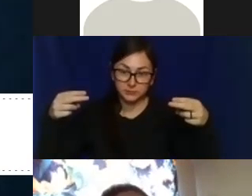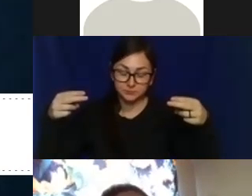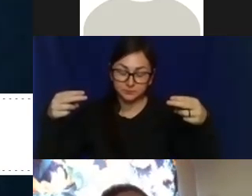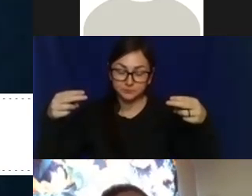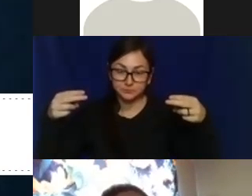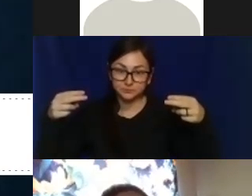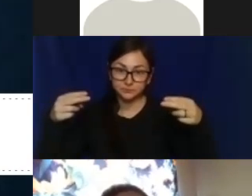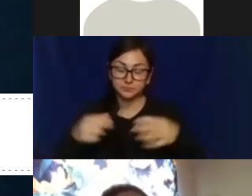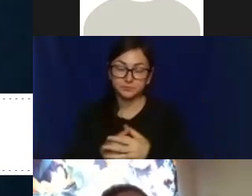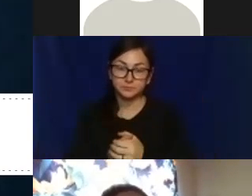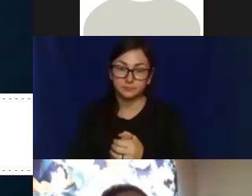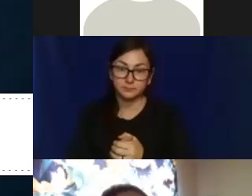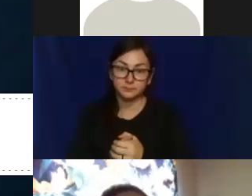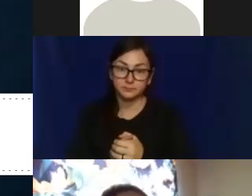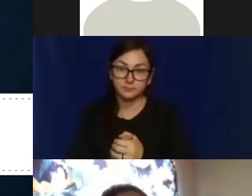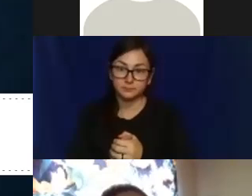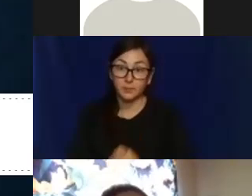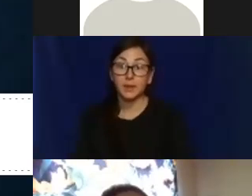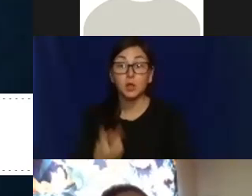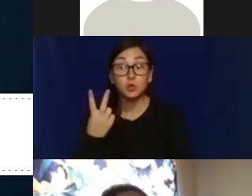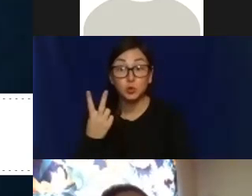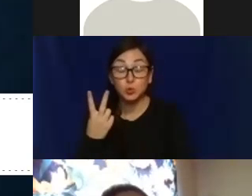2 lone pair,